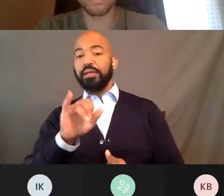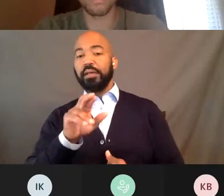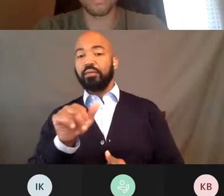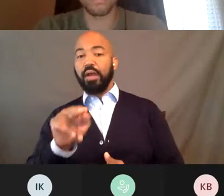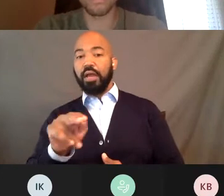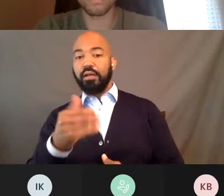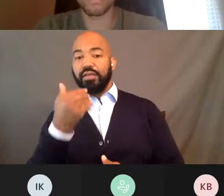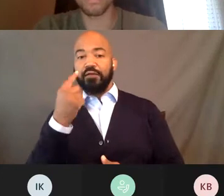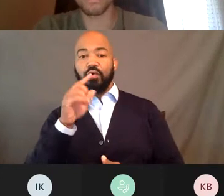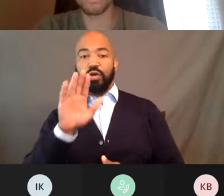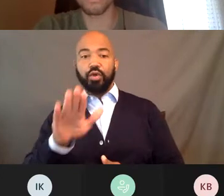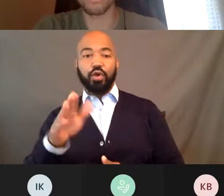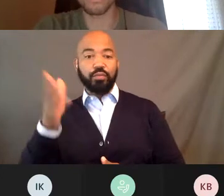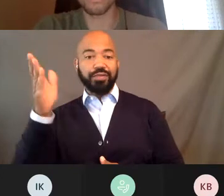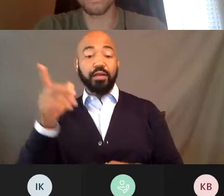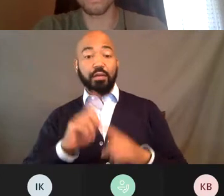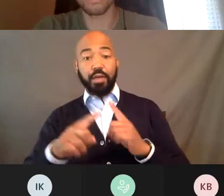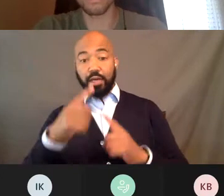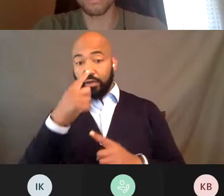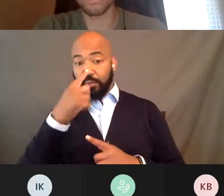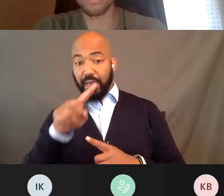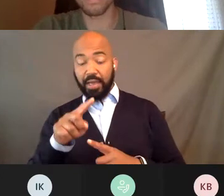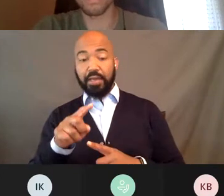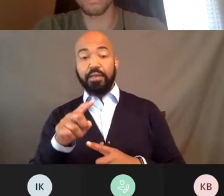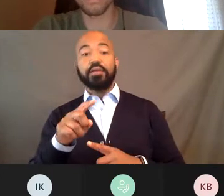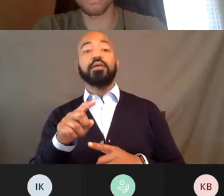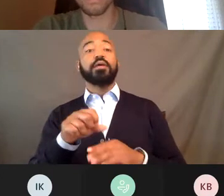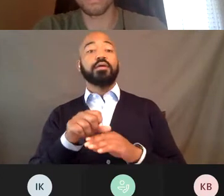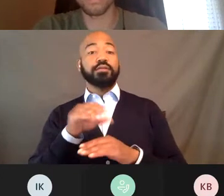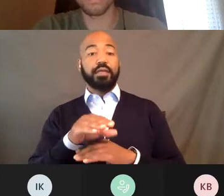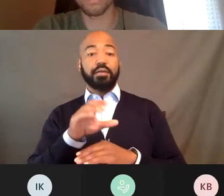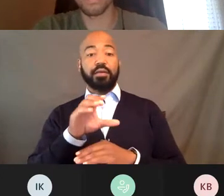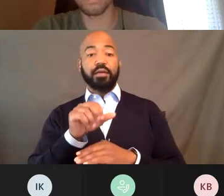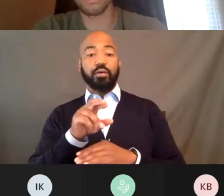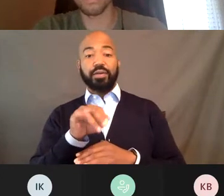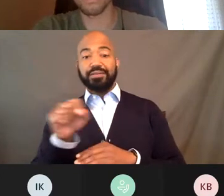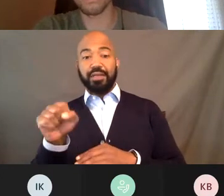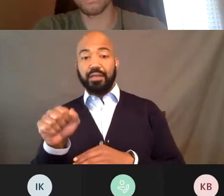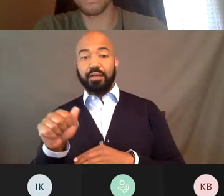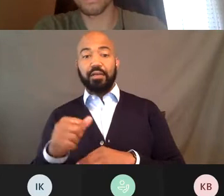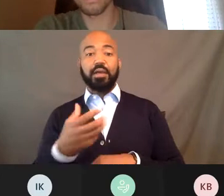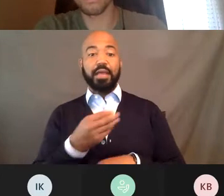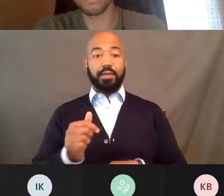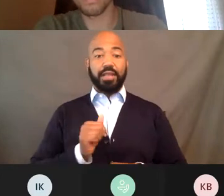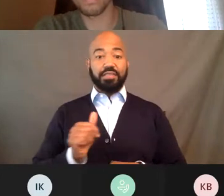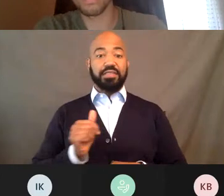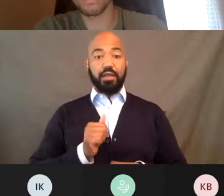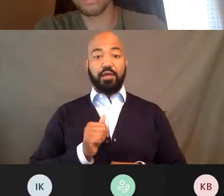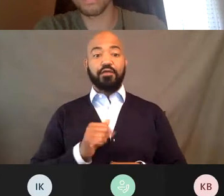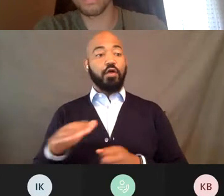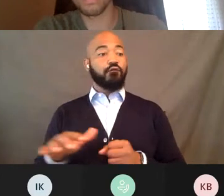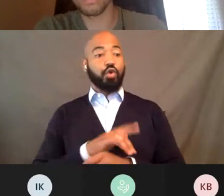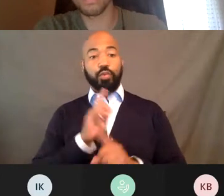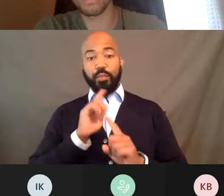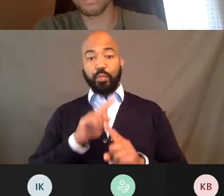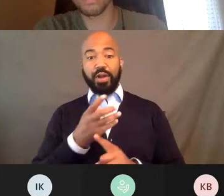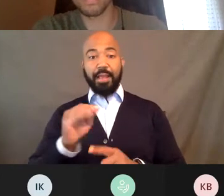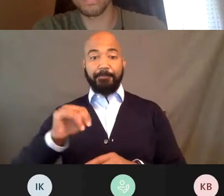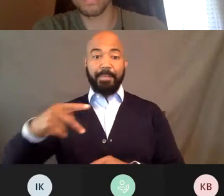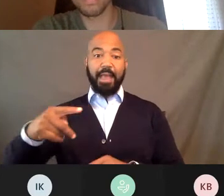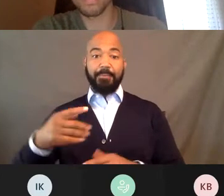the presentation. That'd be awesome. If you want to send Carissa and me any full reports or maps that you would be happy to